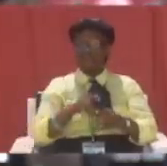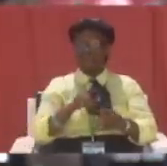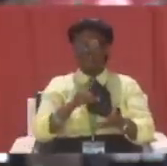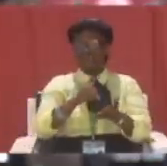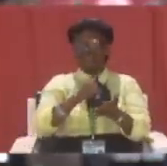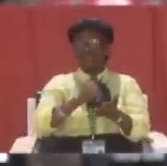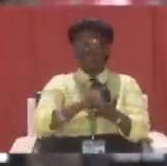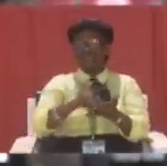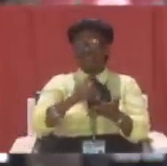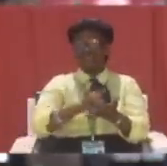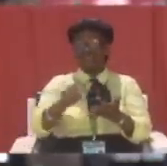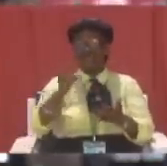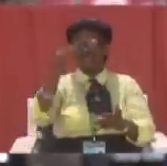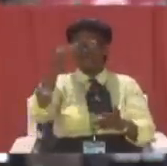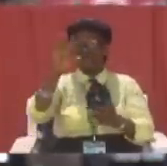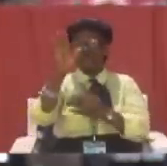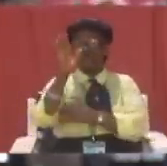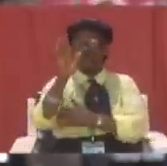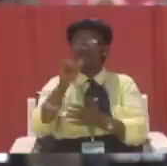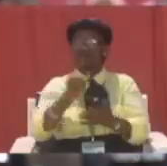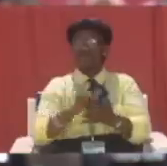That's the word impossible.